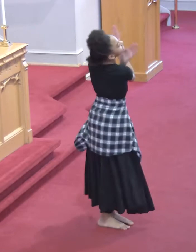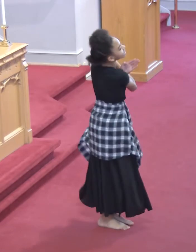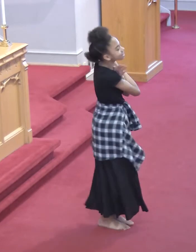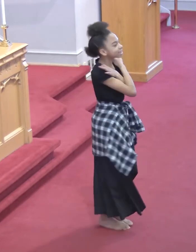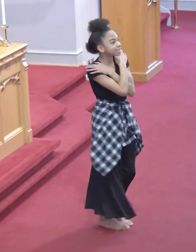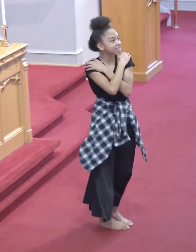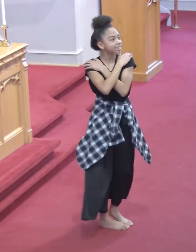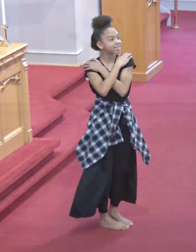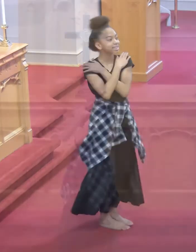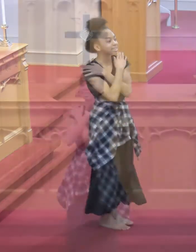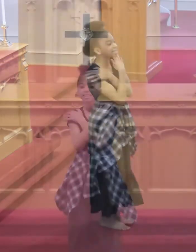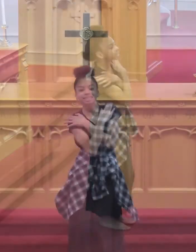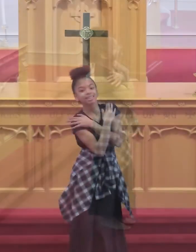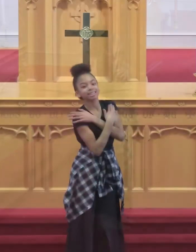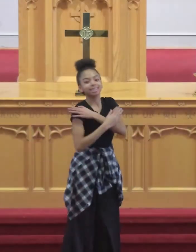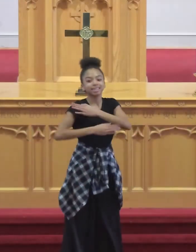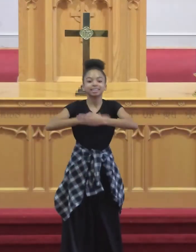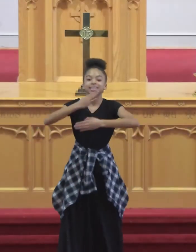smiled on me.